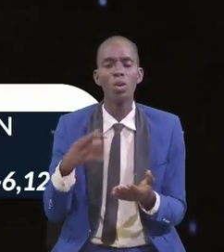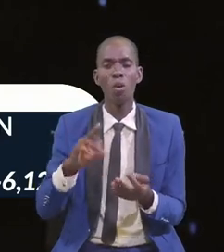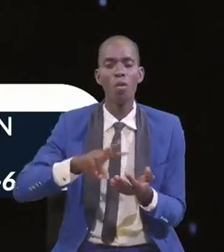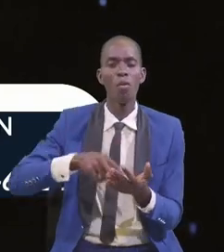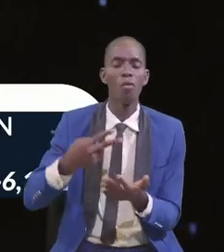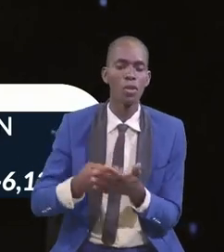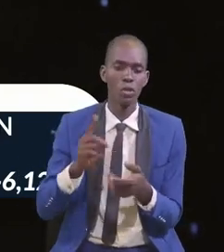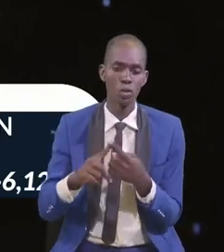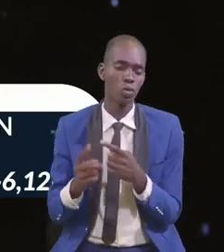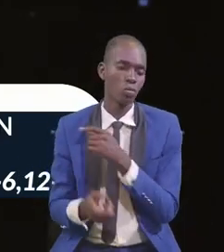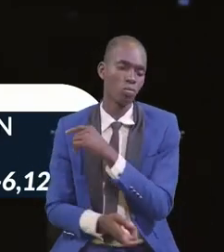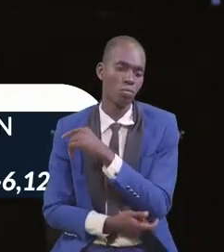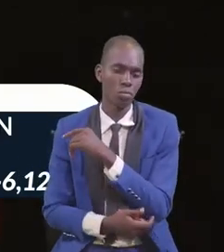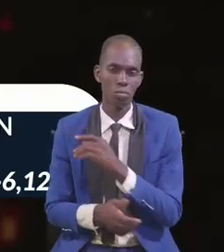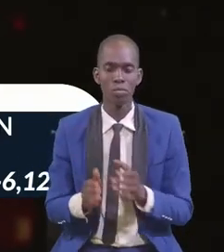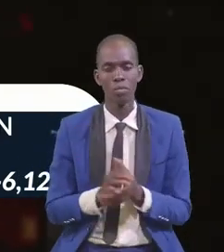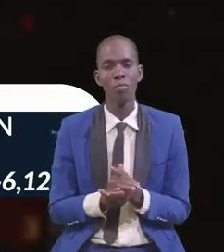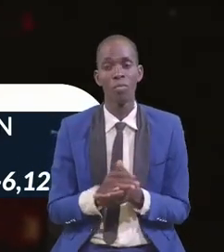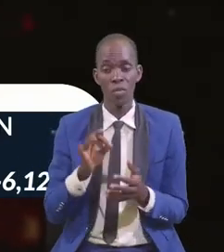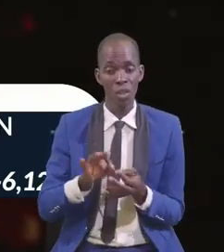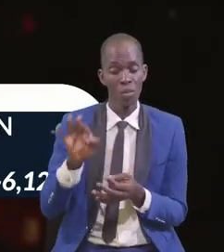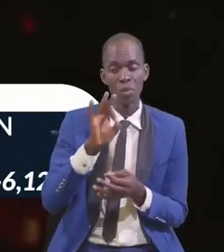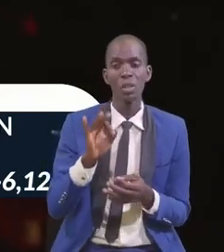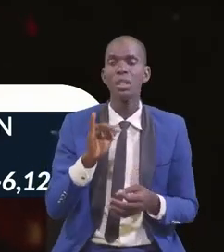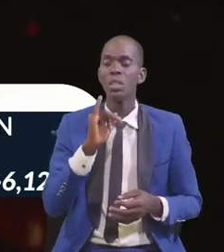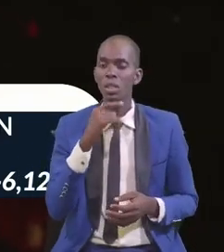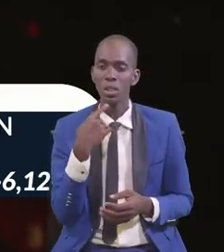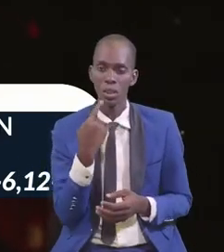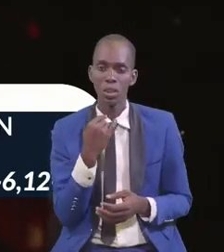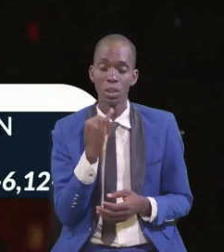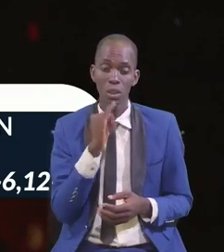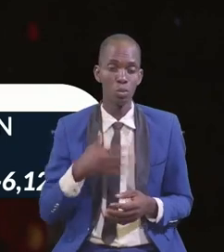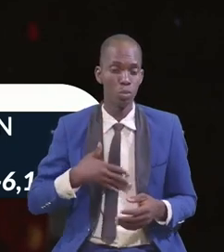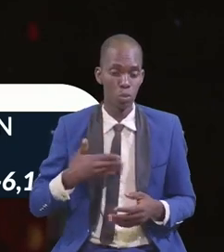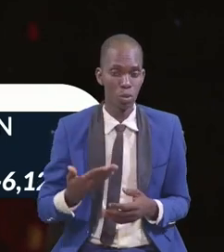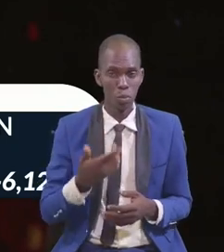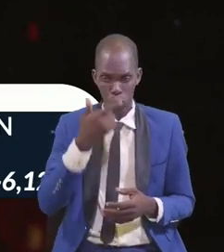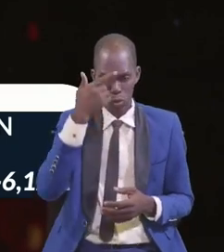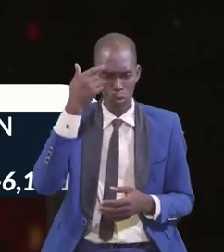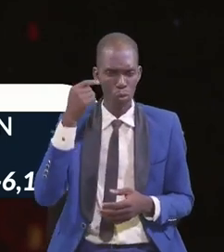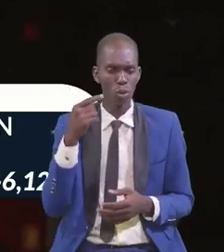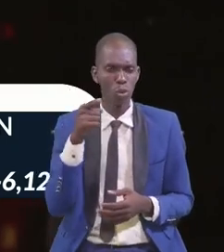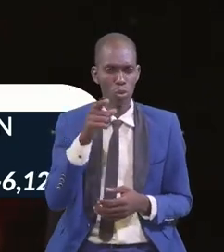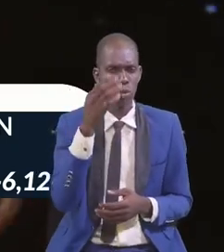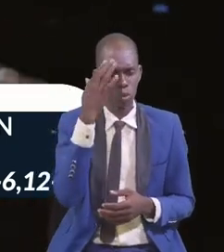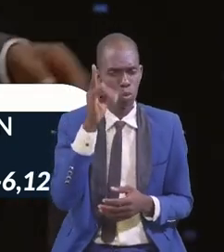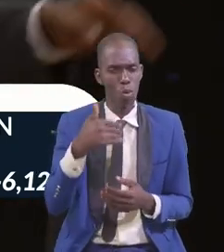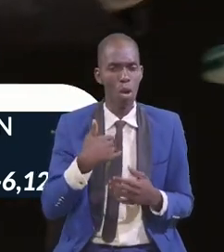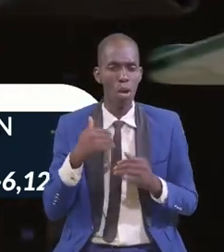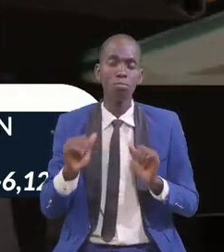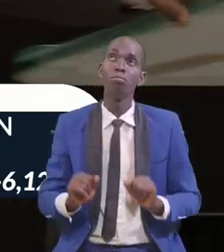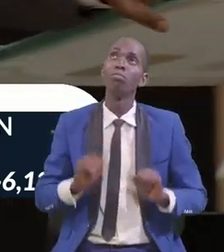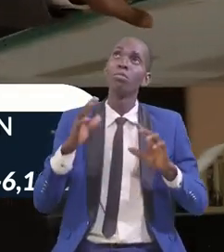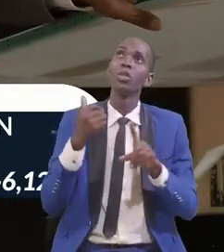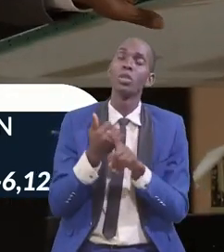willing because you're saved, you're born again, you've given yourself to the Lord. And the spirit